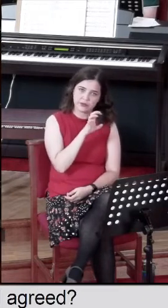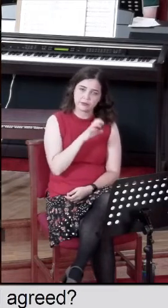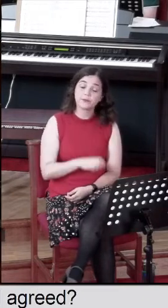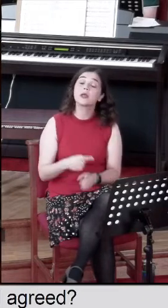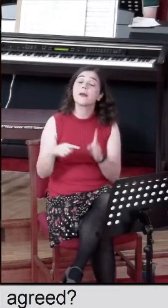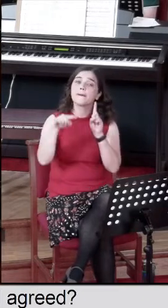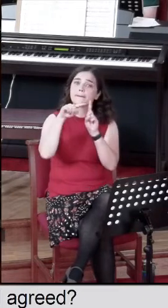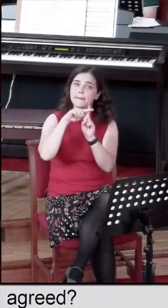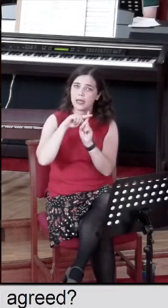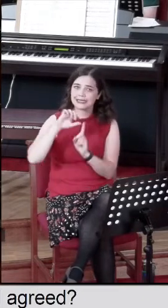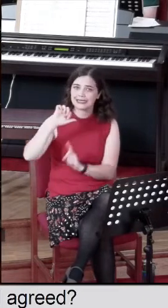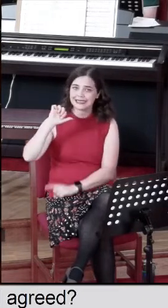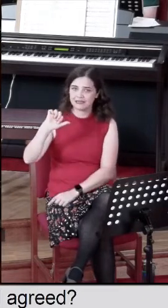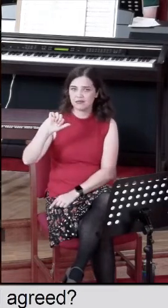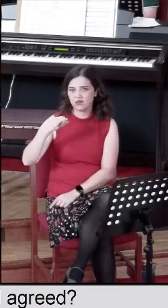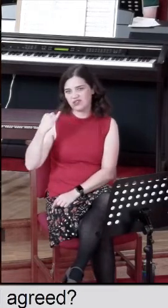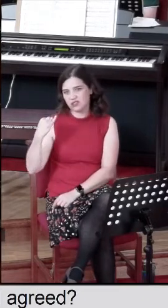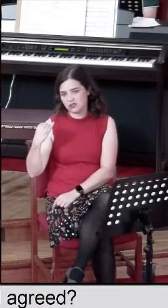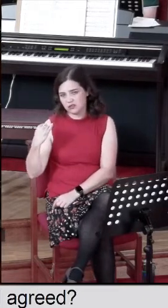Plus 6